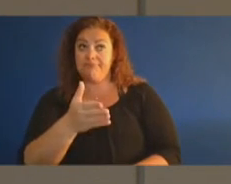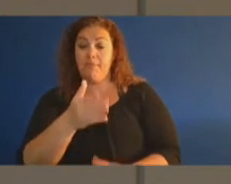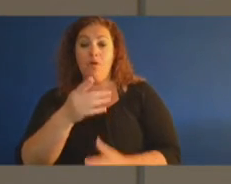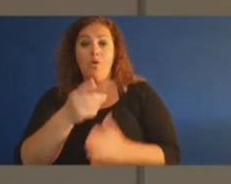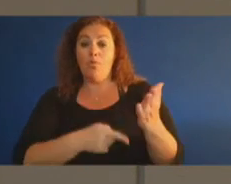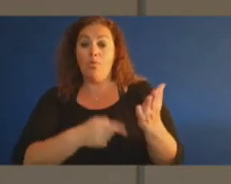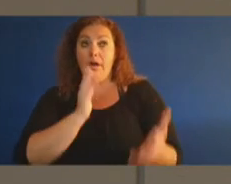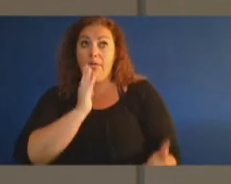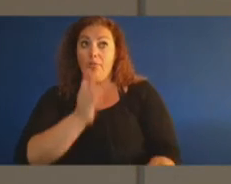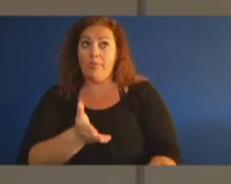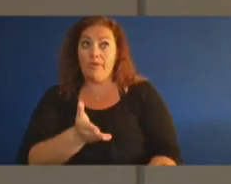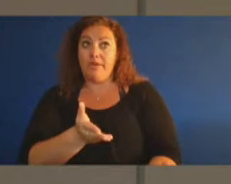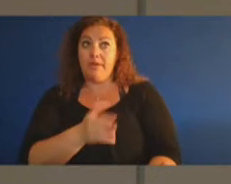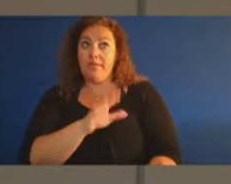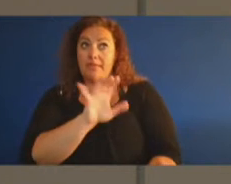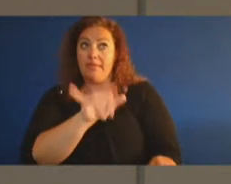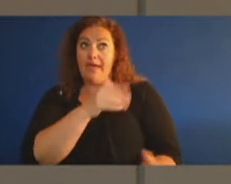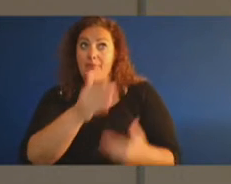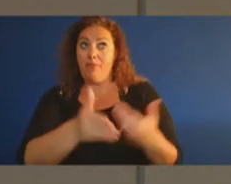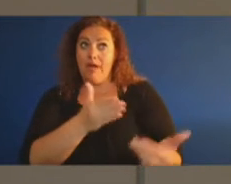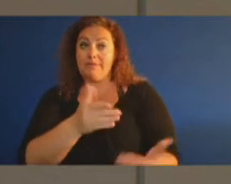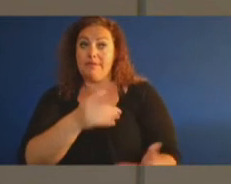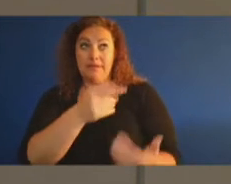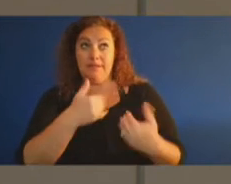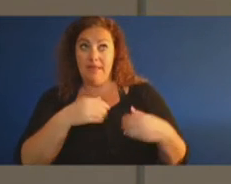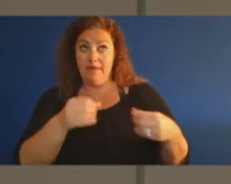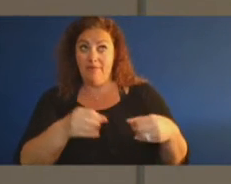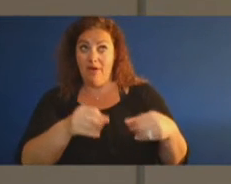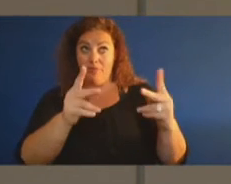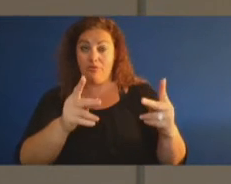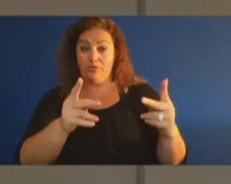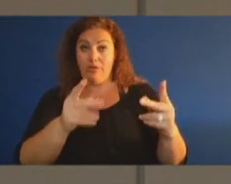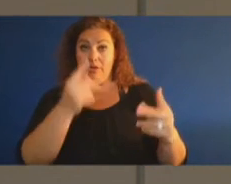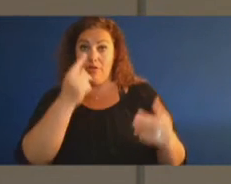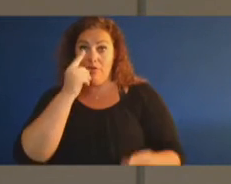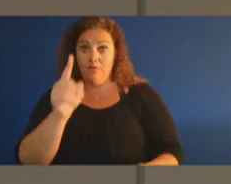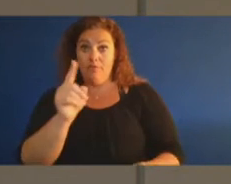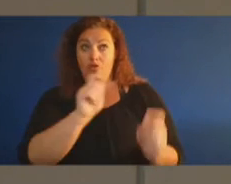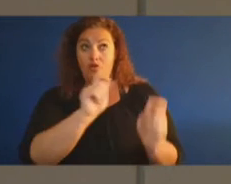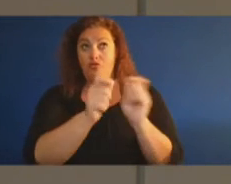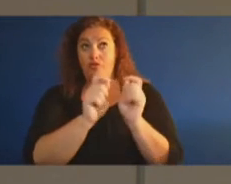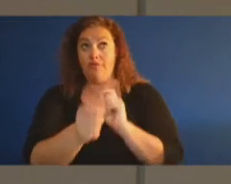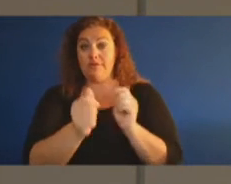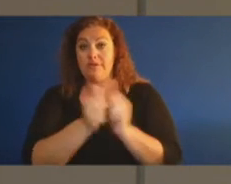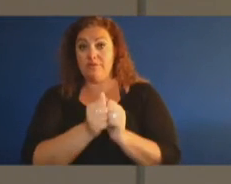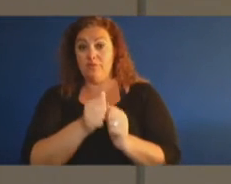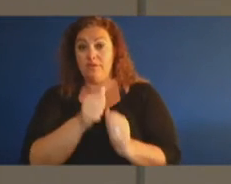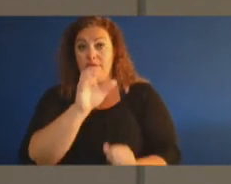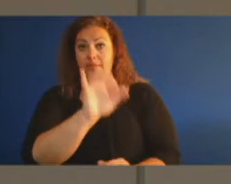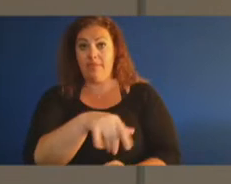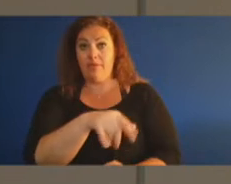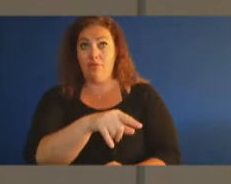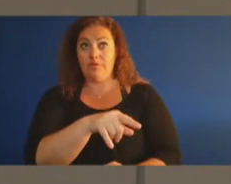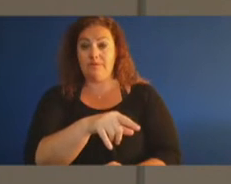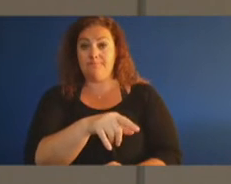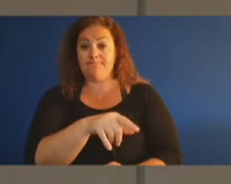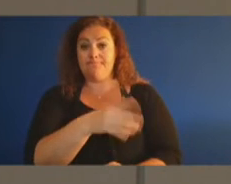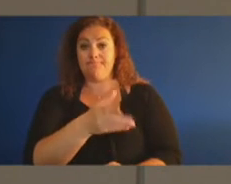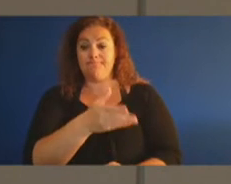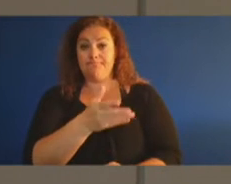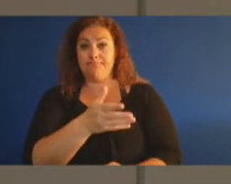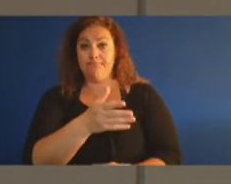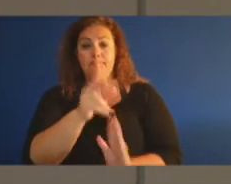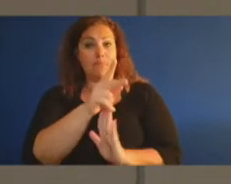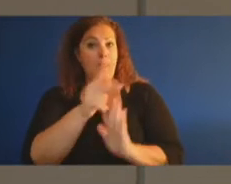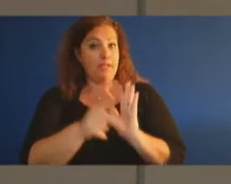be that process is there opportunity uh for revisions in these um in these policies